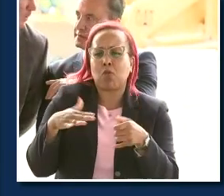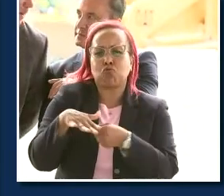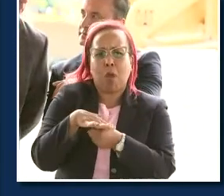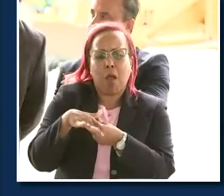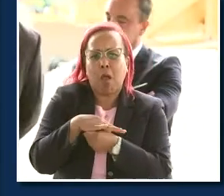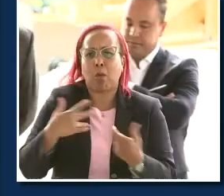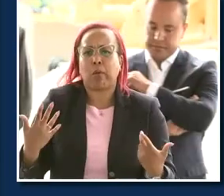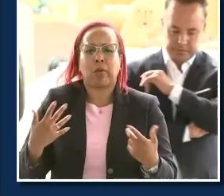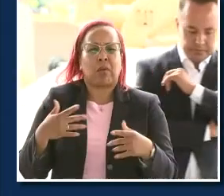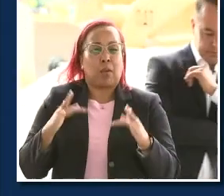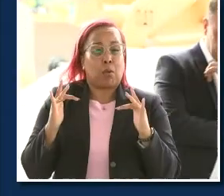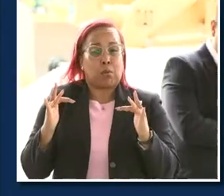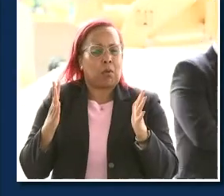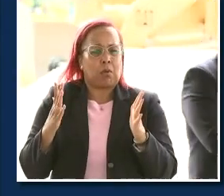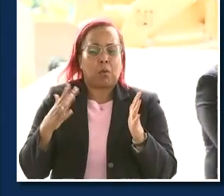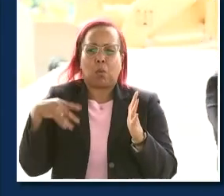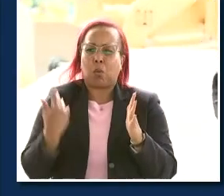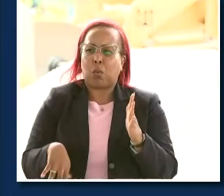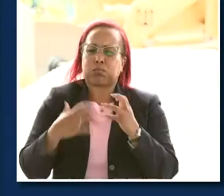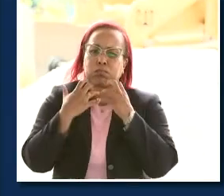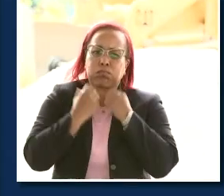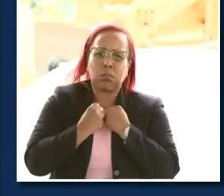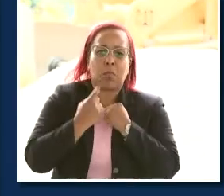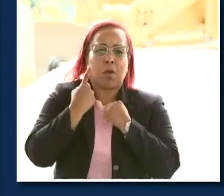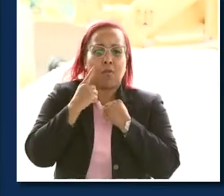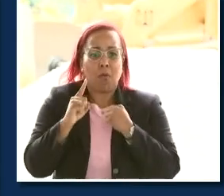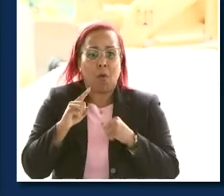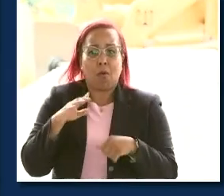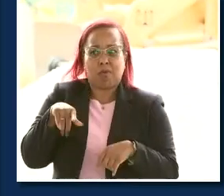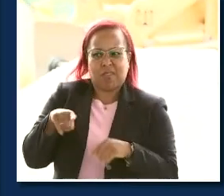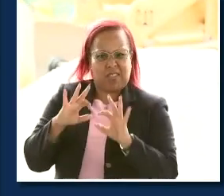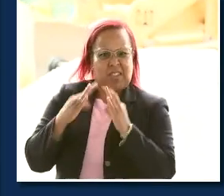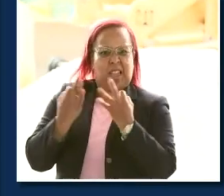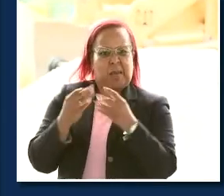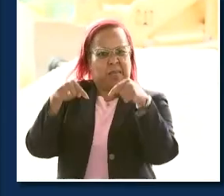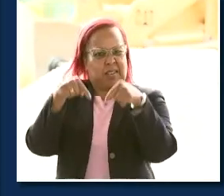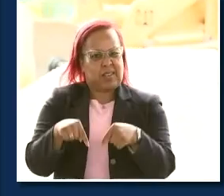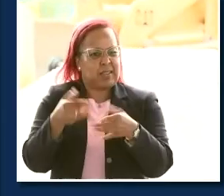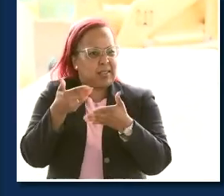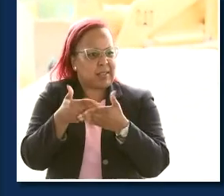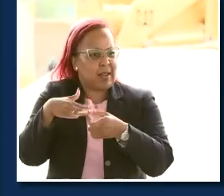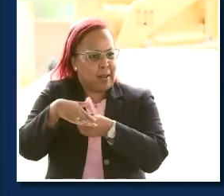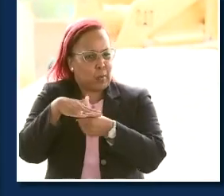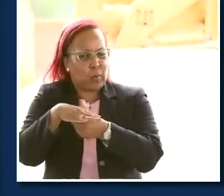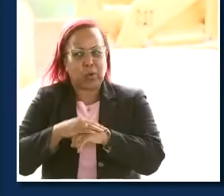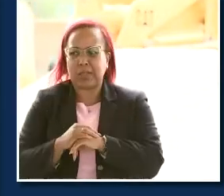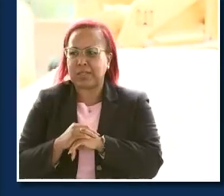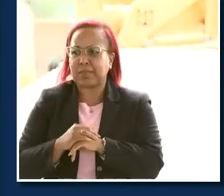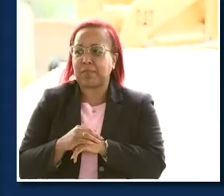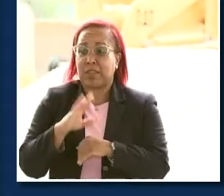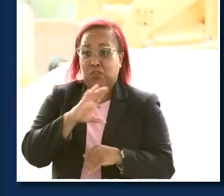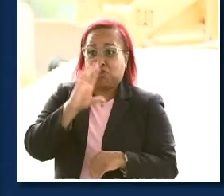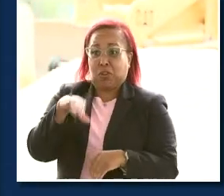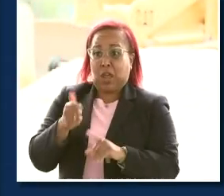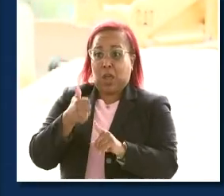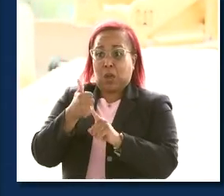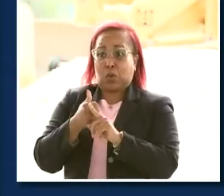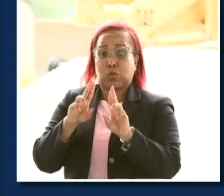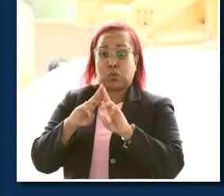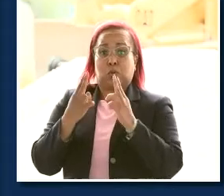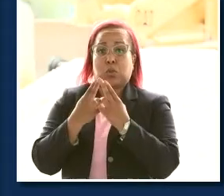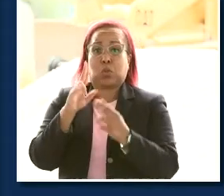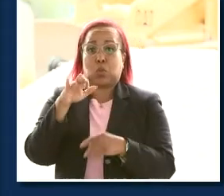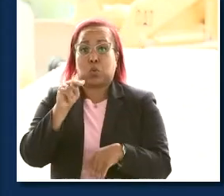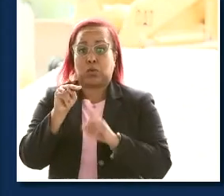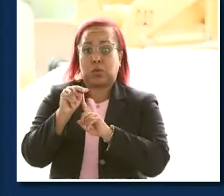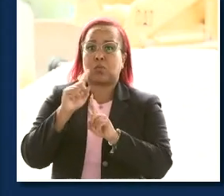and open space, it means so much for Brighton Park families and the surrounding neighborhoods. And you know, Chicago's unions